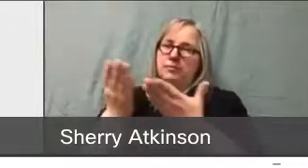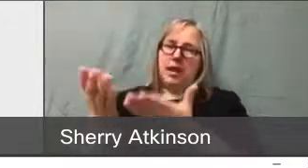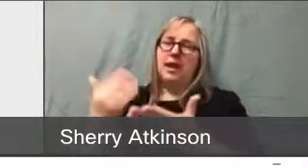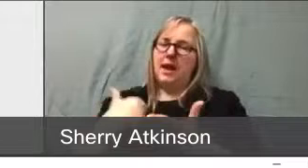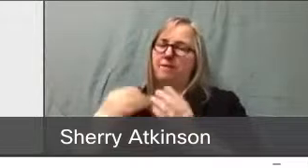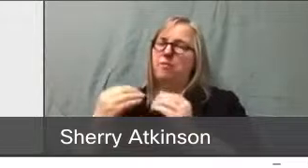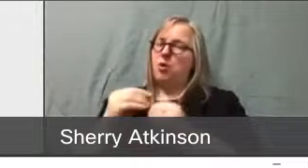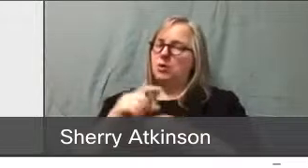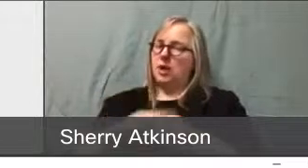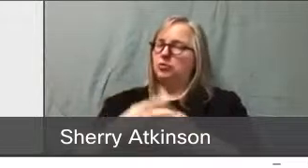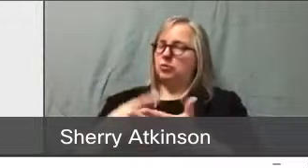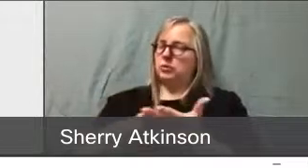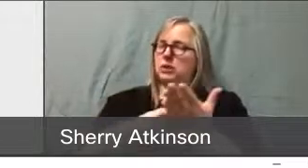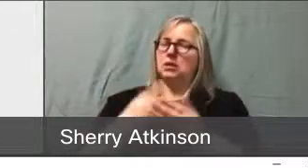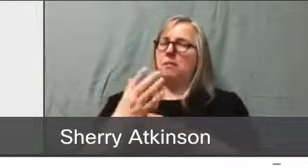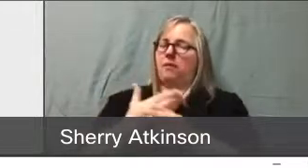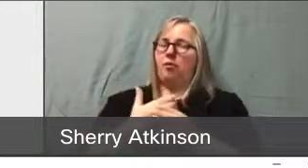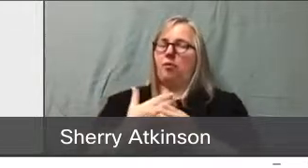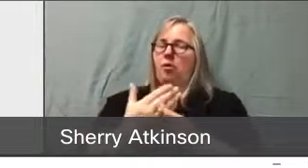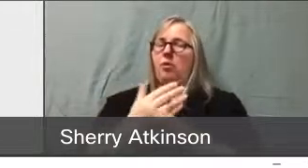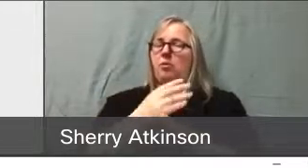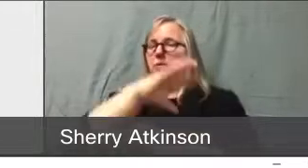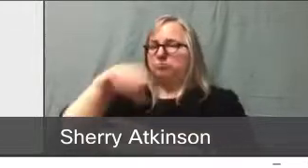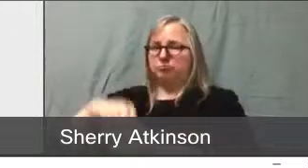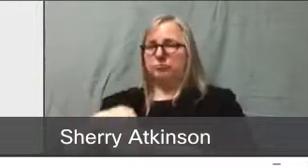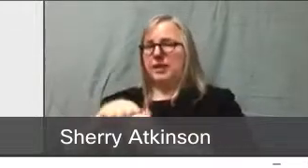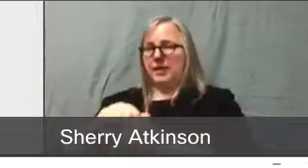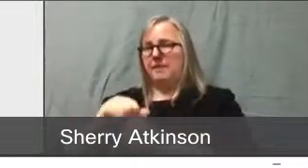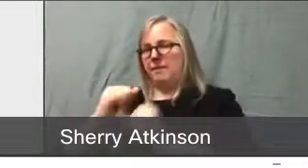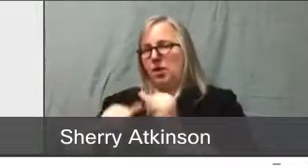members before incorporating in that final report.